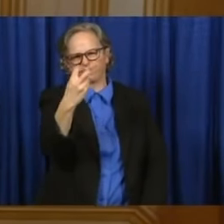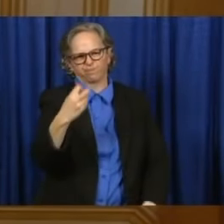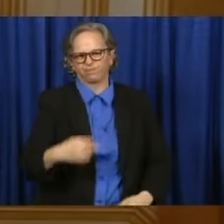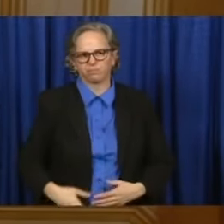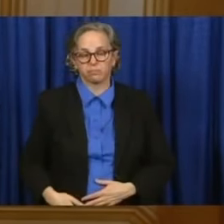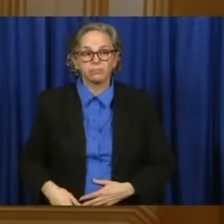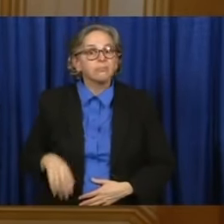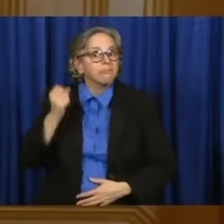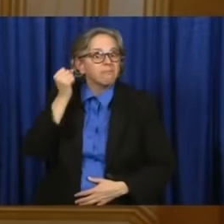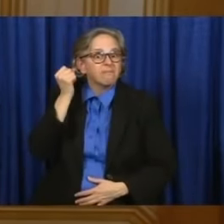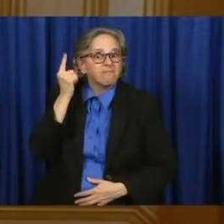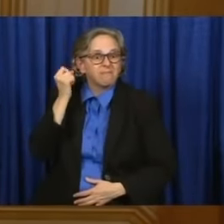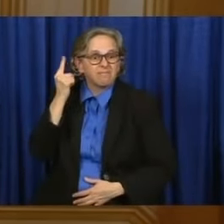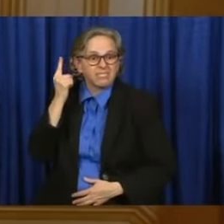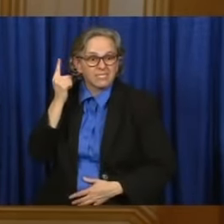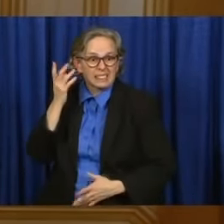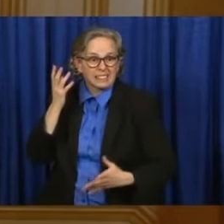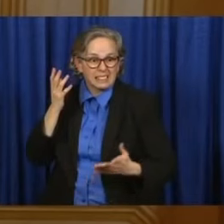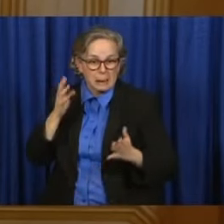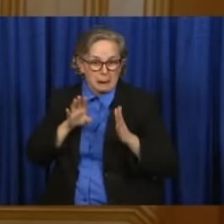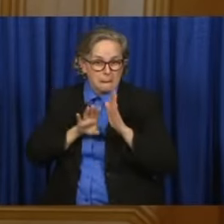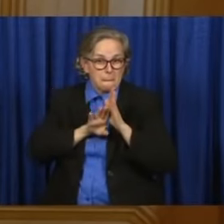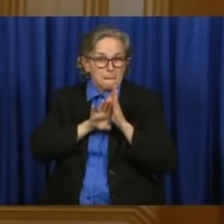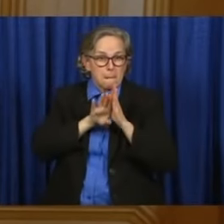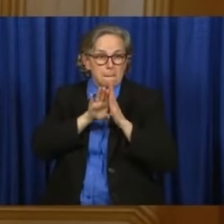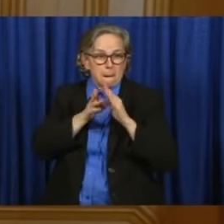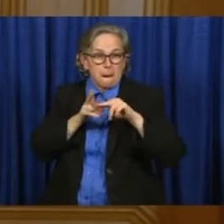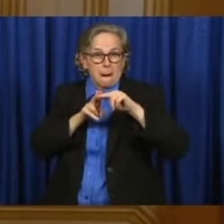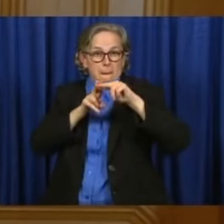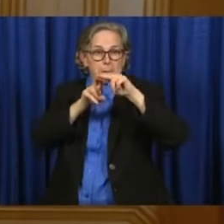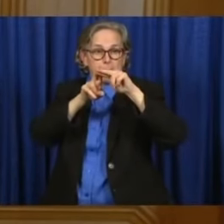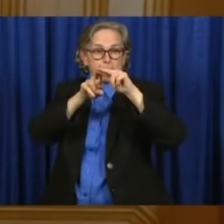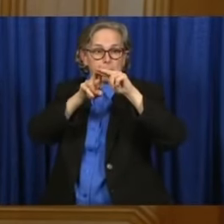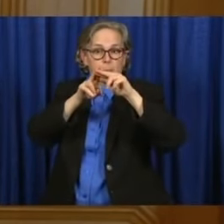for another month, which is certainly very possible,